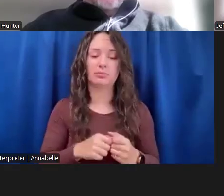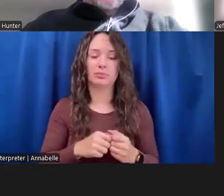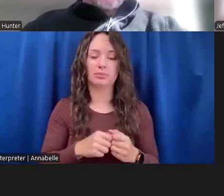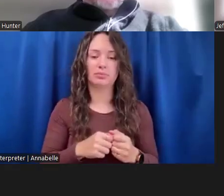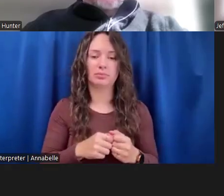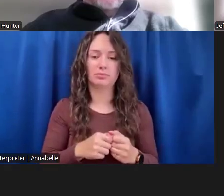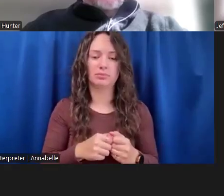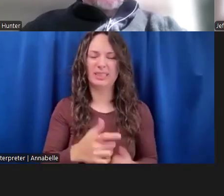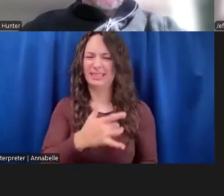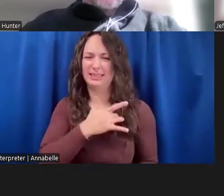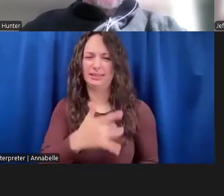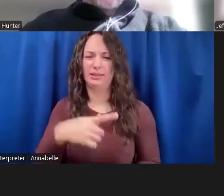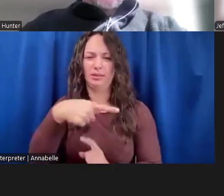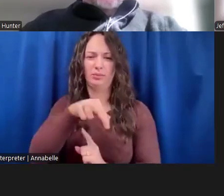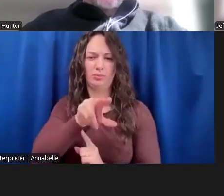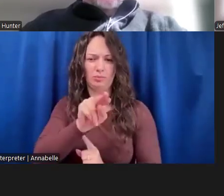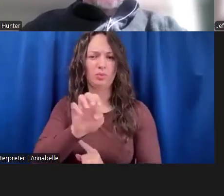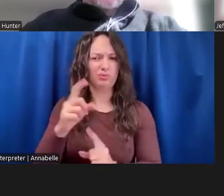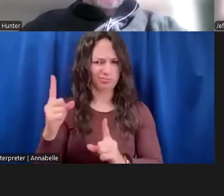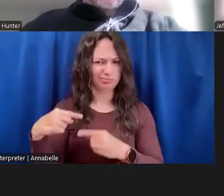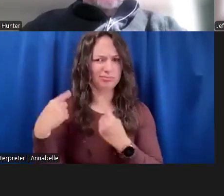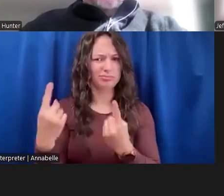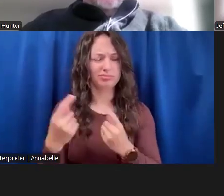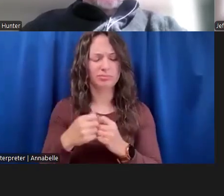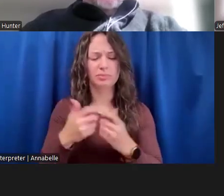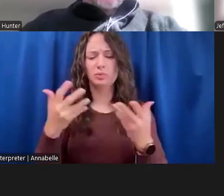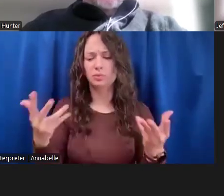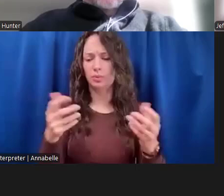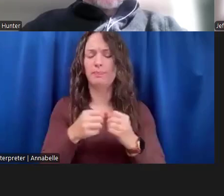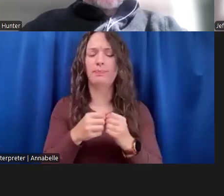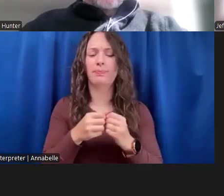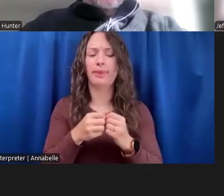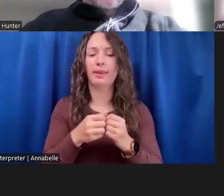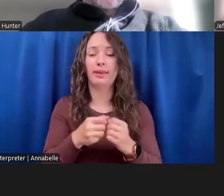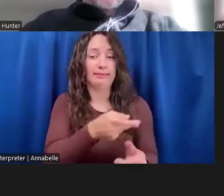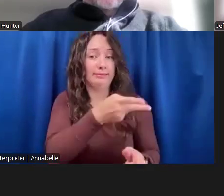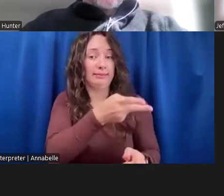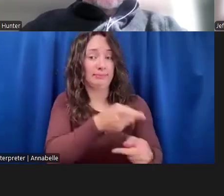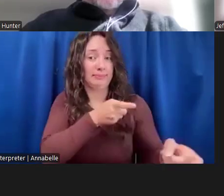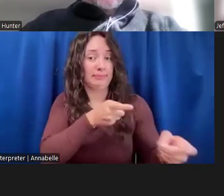guess the question is, is management essential?